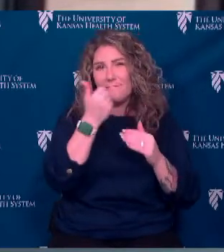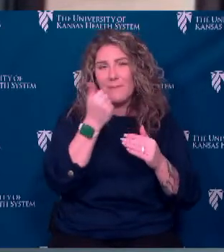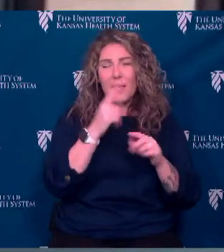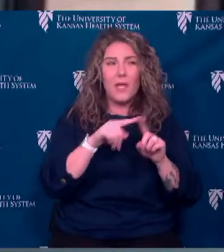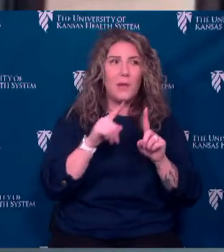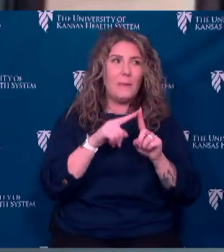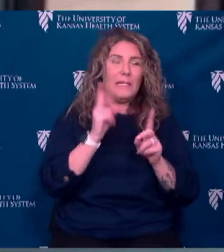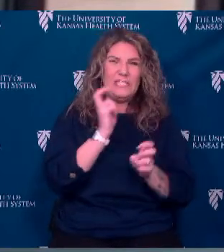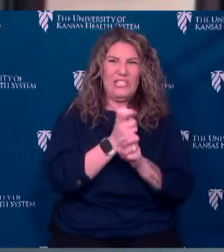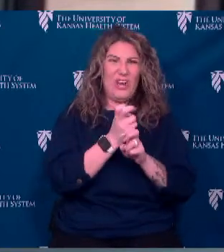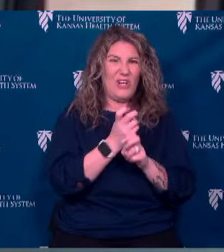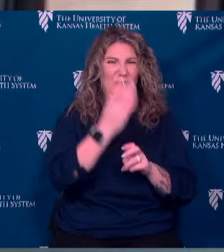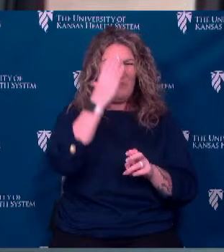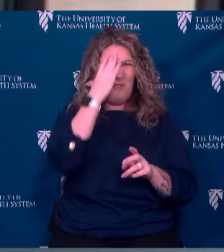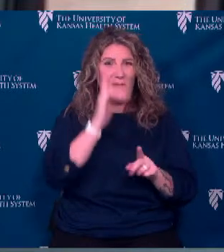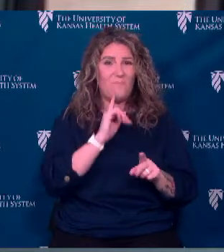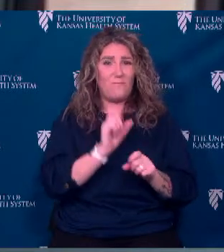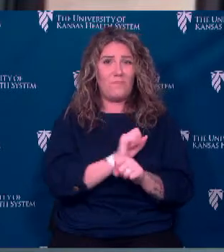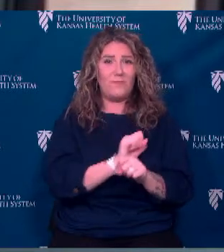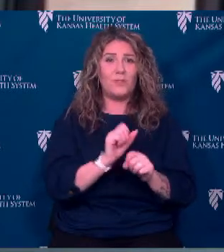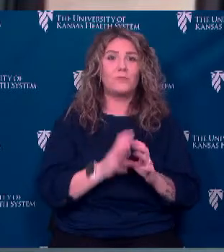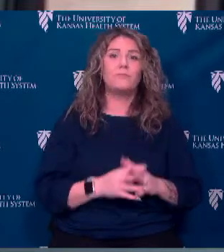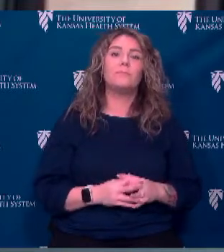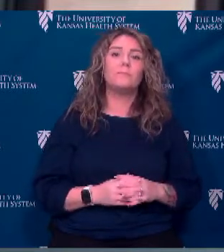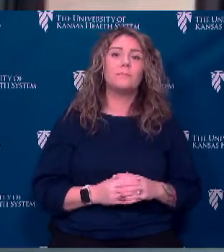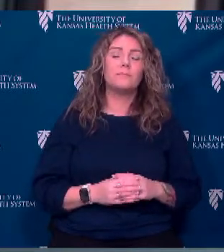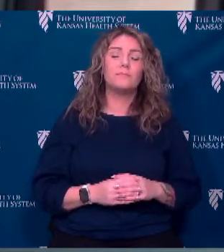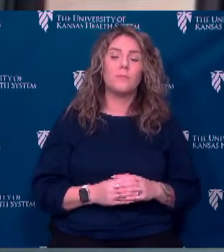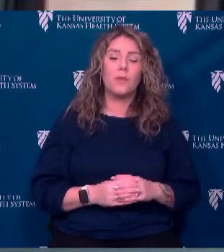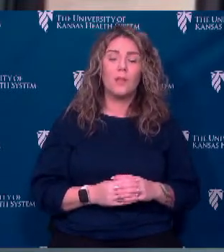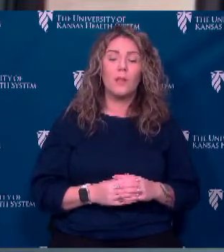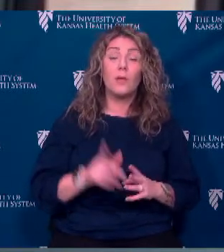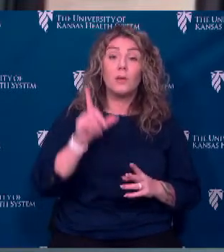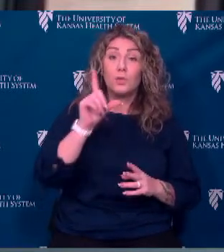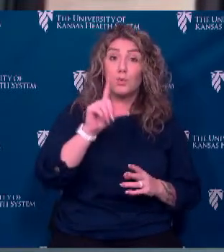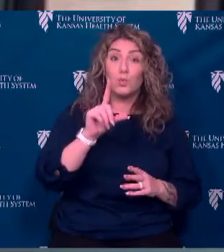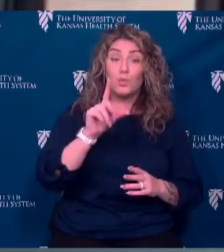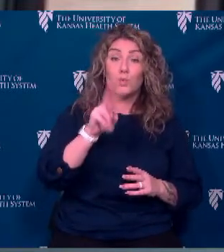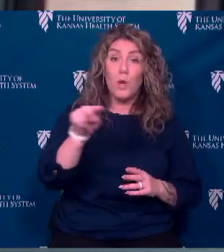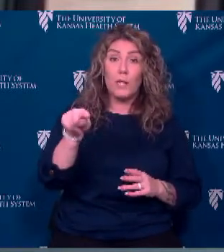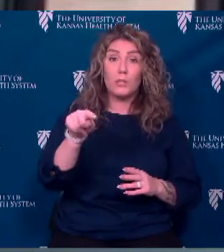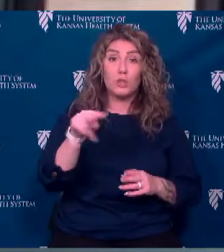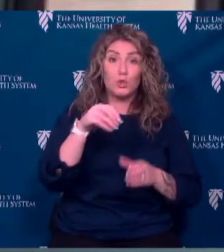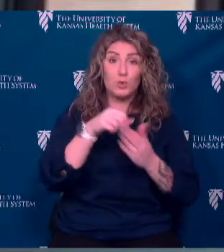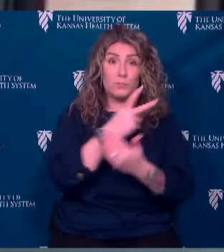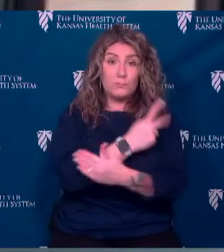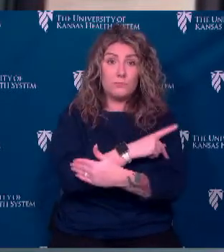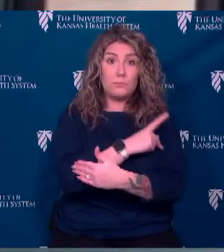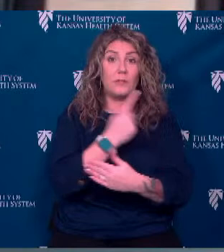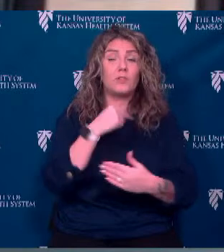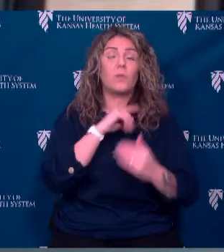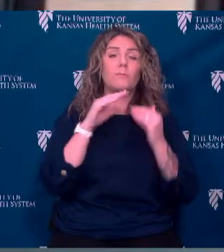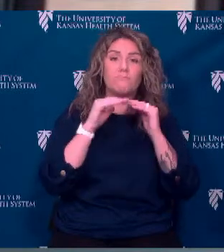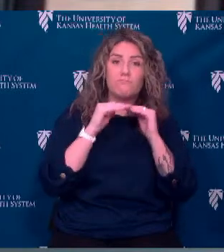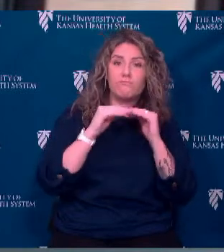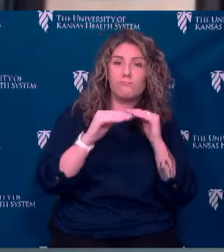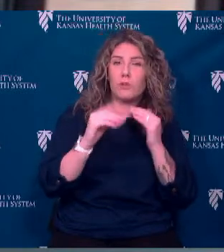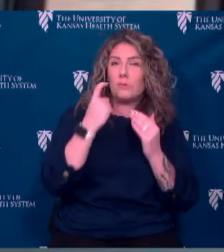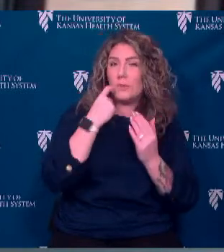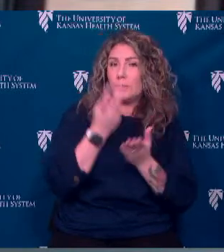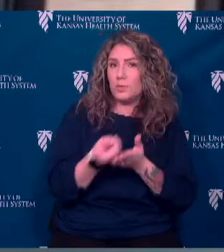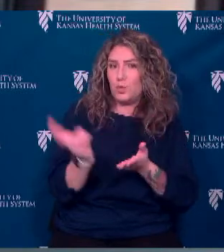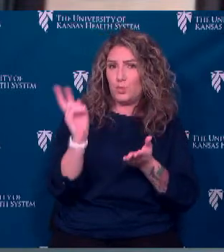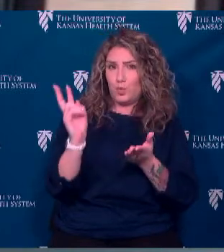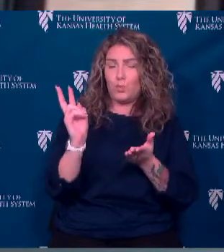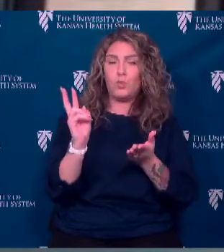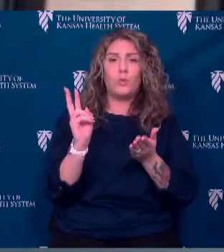sure. We're running 22 inpatients right now. We've kind of plateaued here over the last 2 weeks. We've been